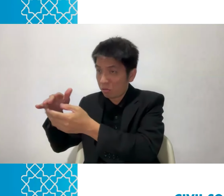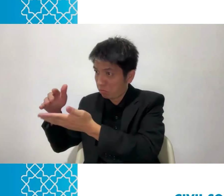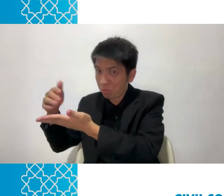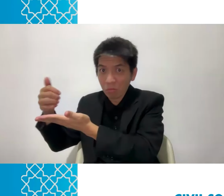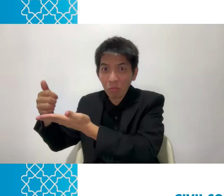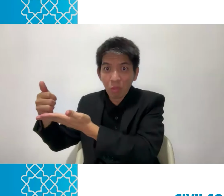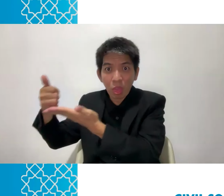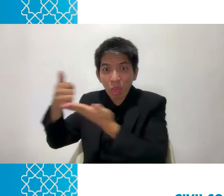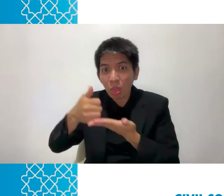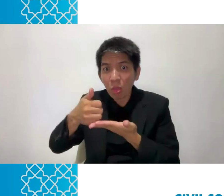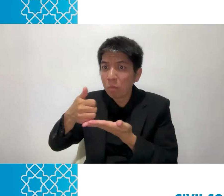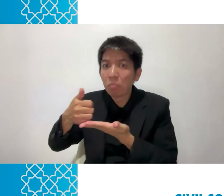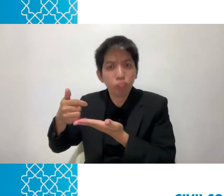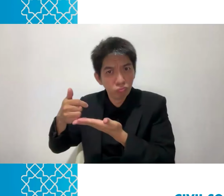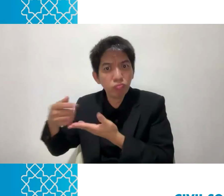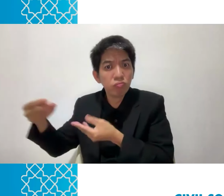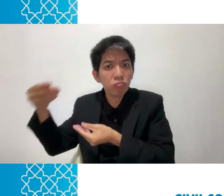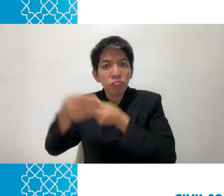very elaborate